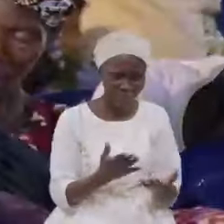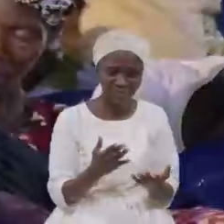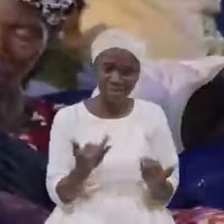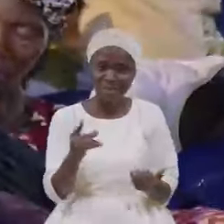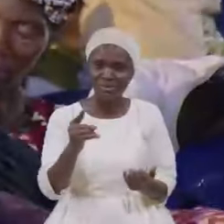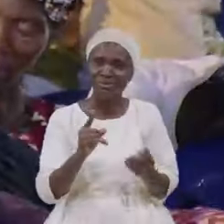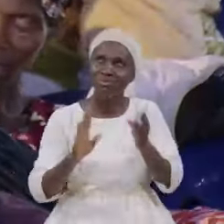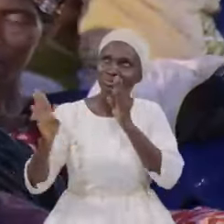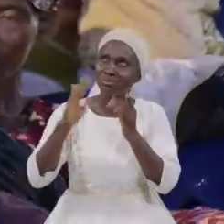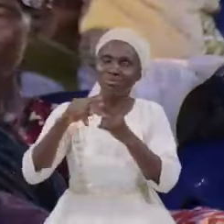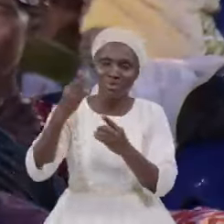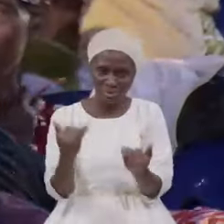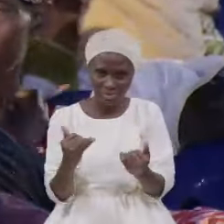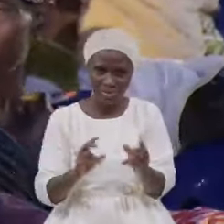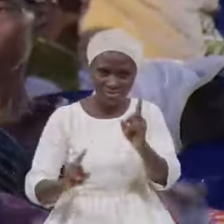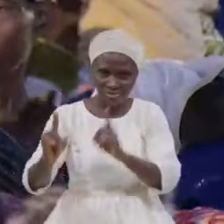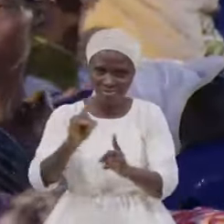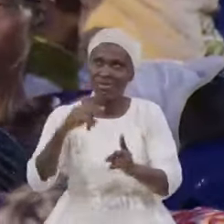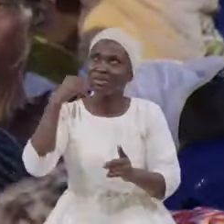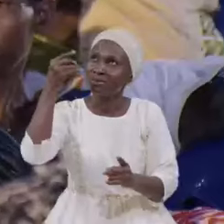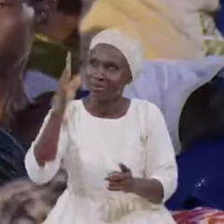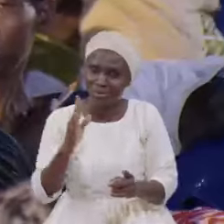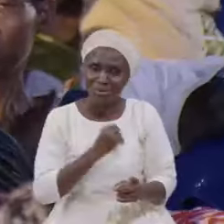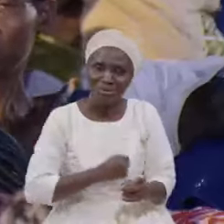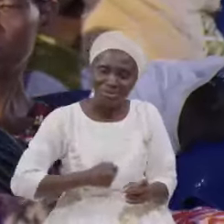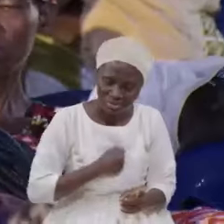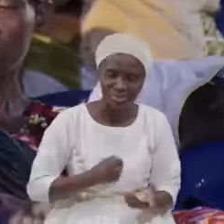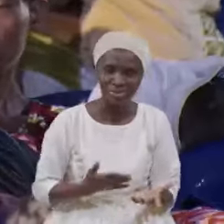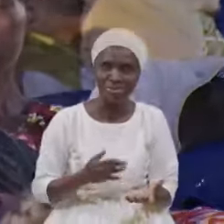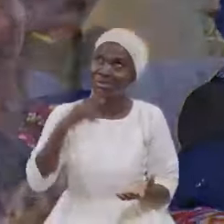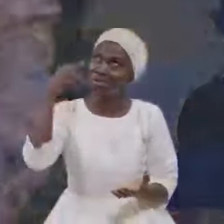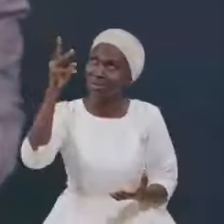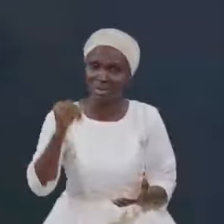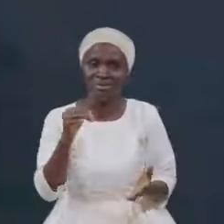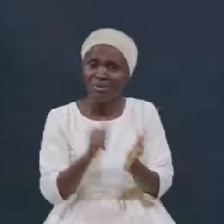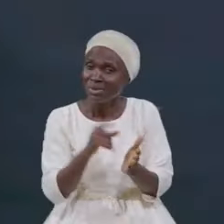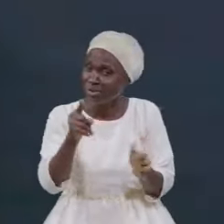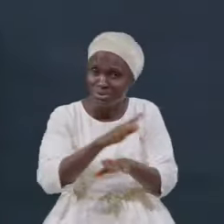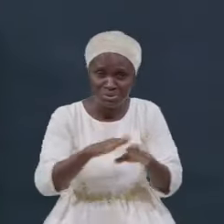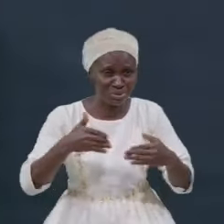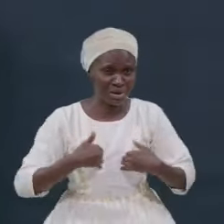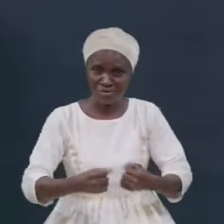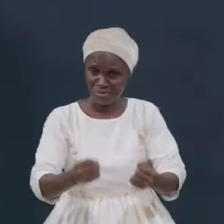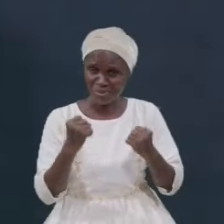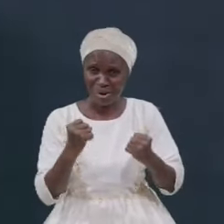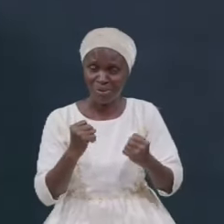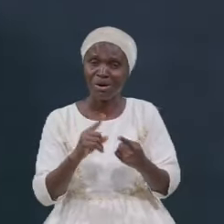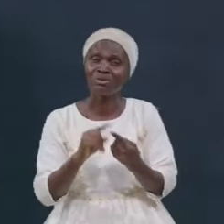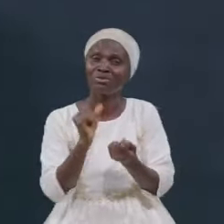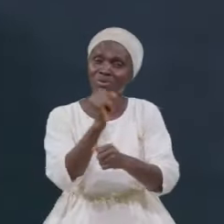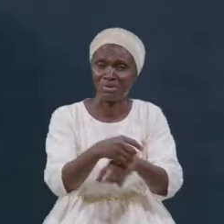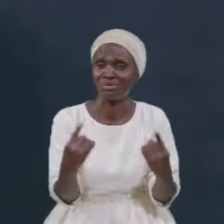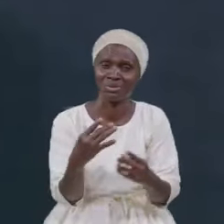cannot resist sin. Tell the Lord and say, Lord, this day, the day